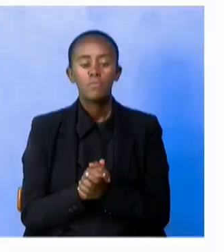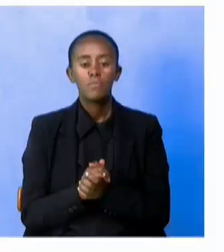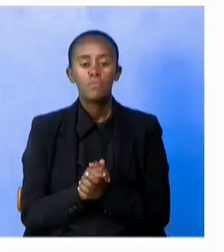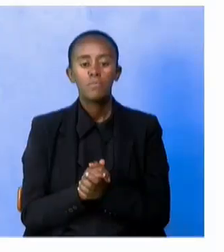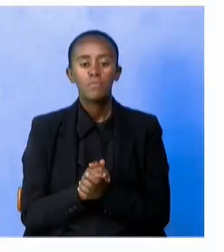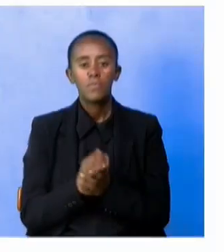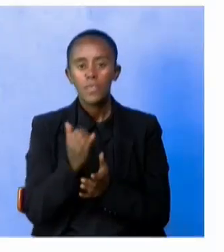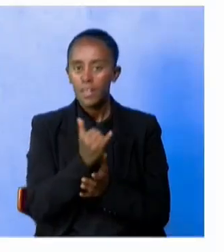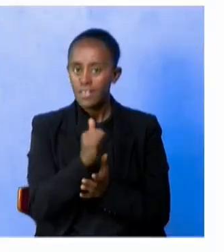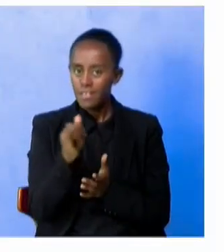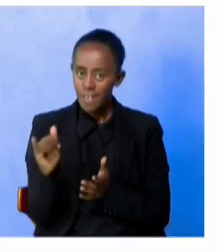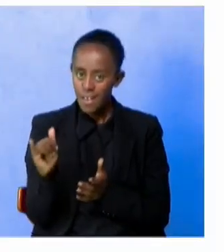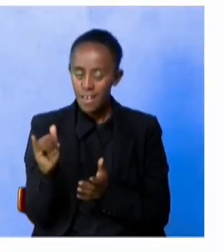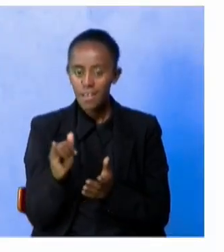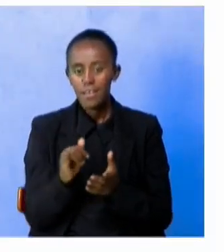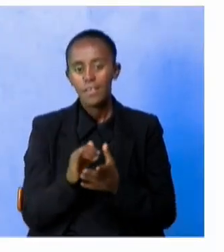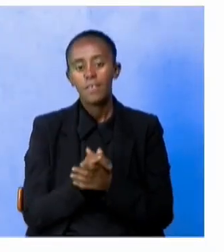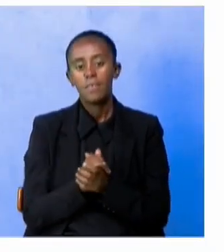blank